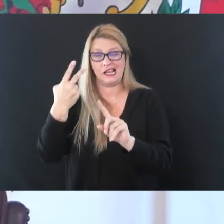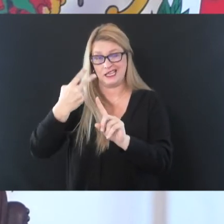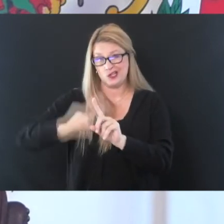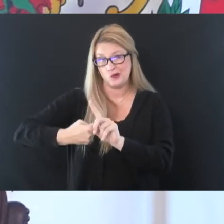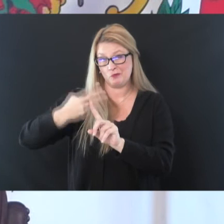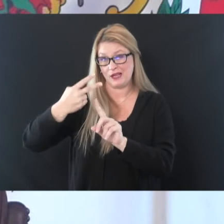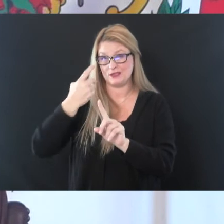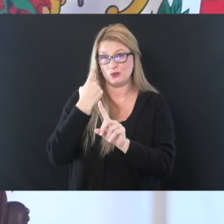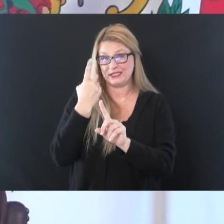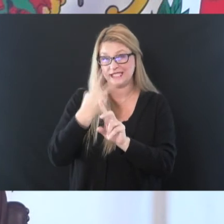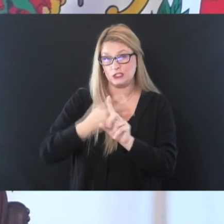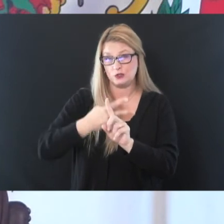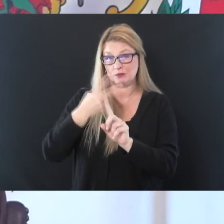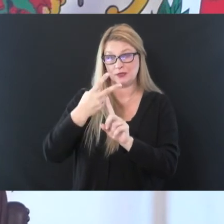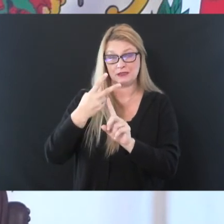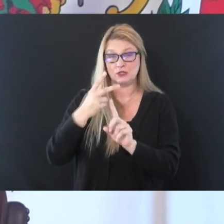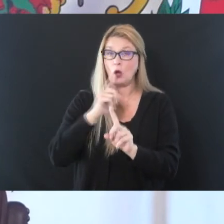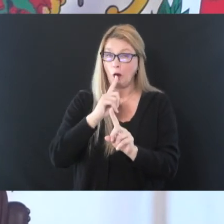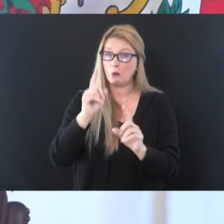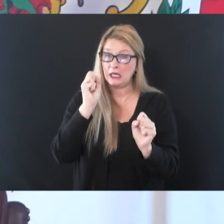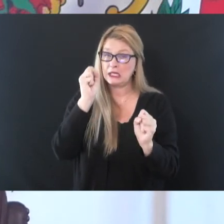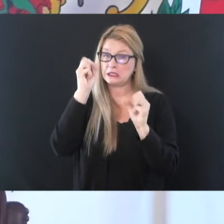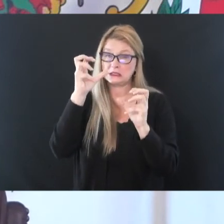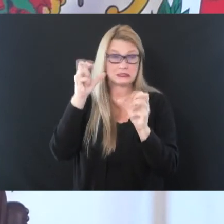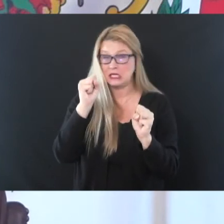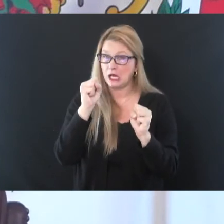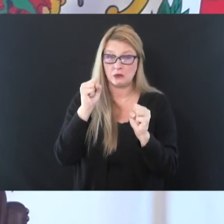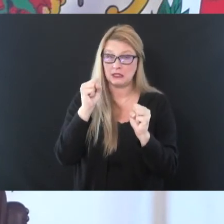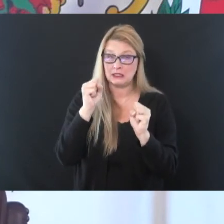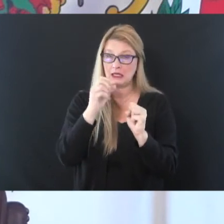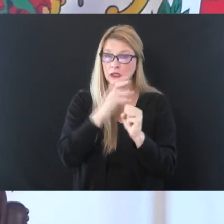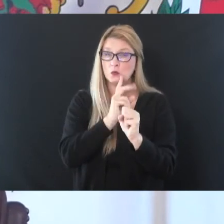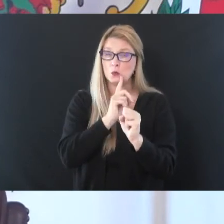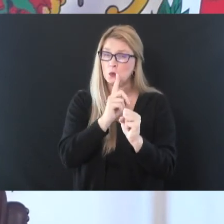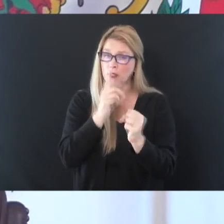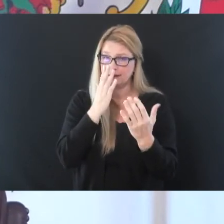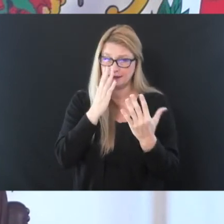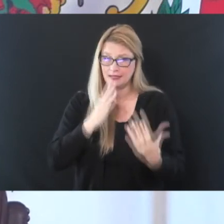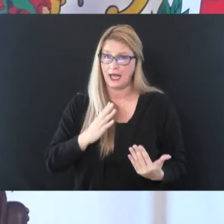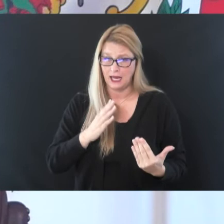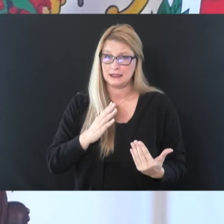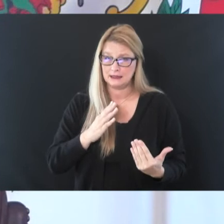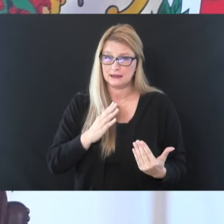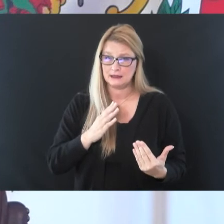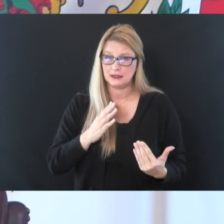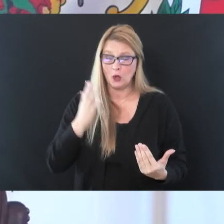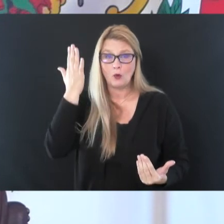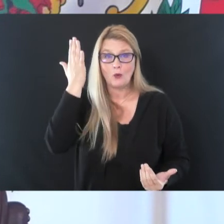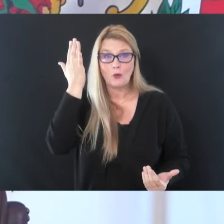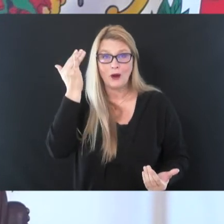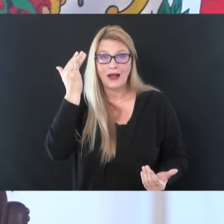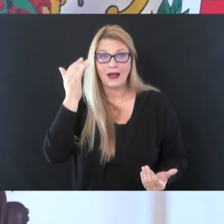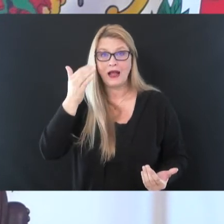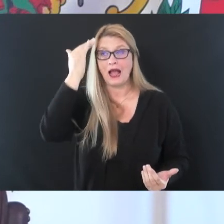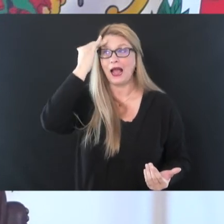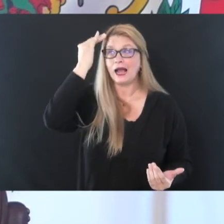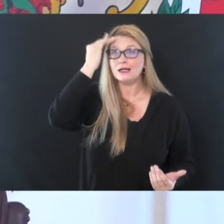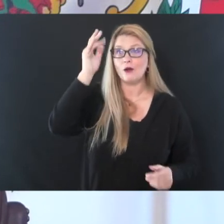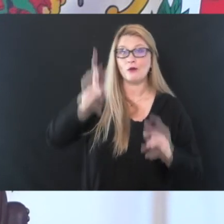so are astounding, and they're sad. And they're sad because I know the people we're